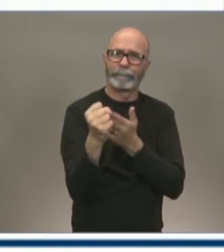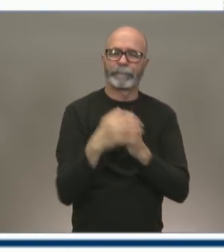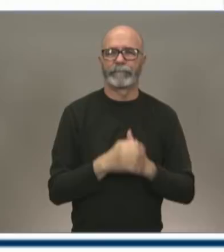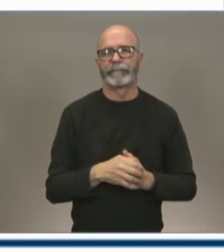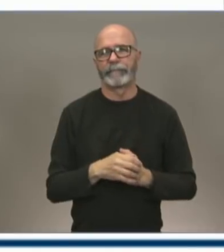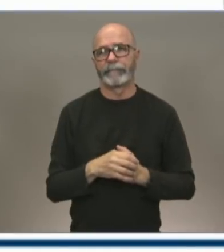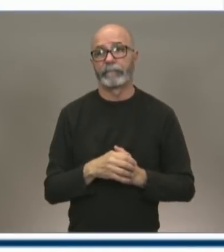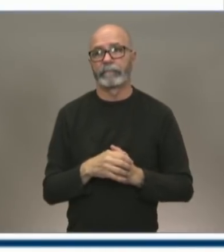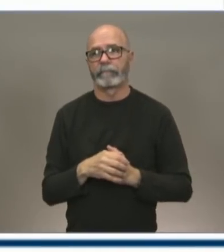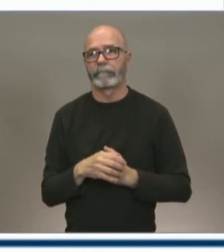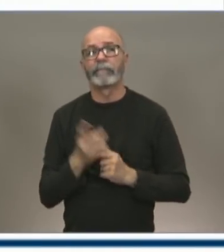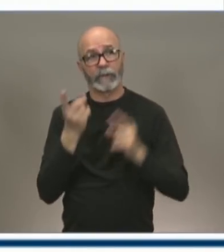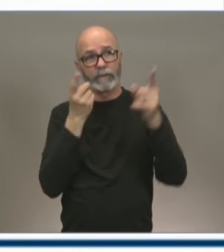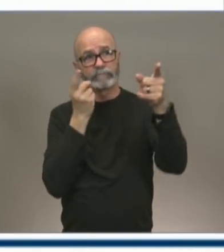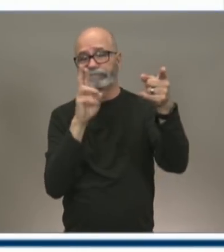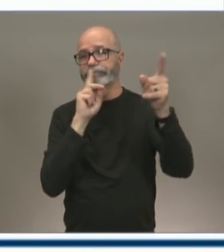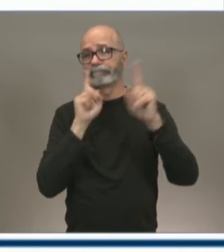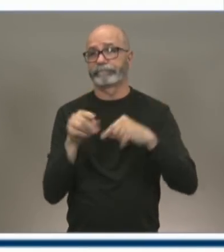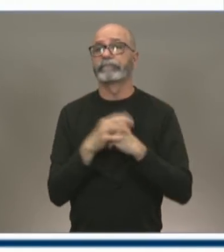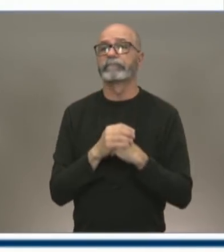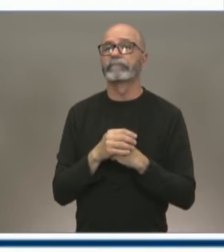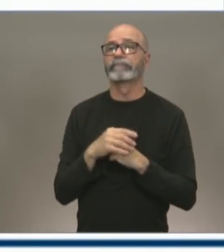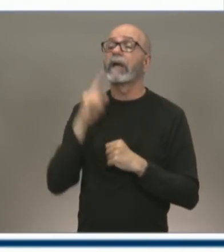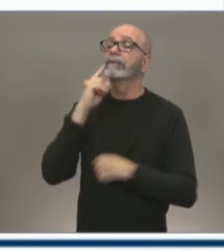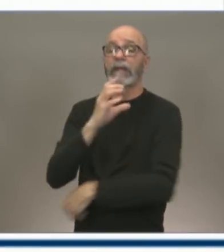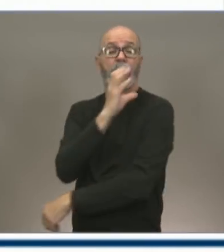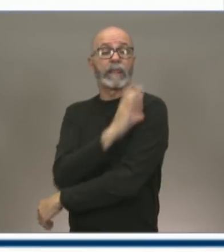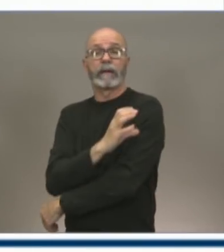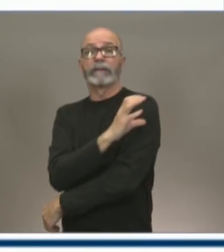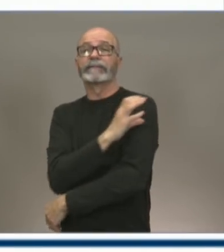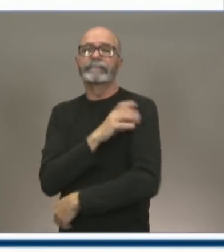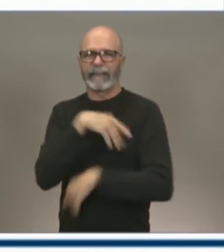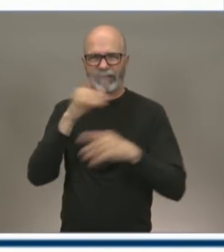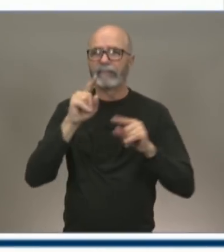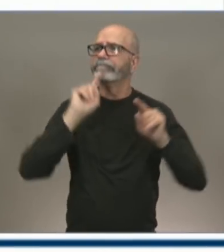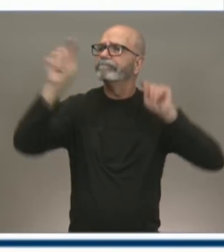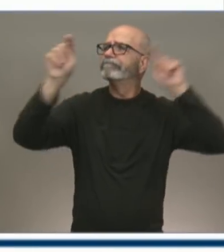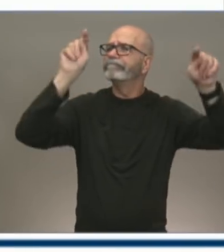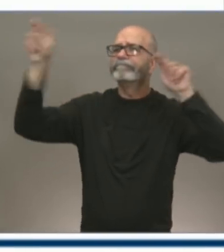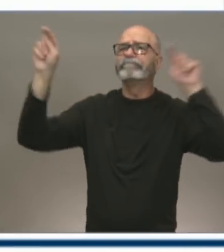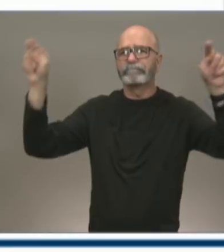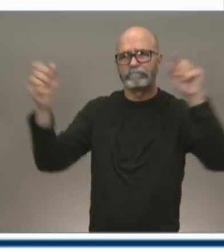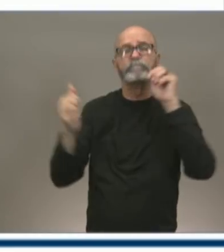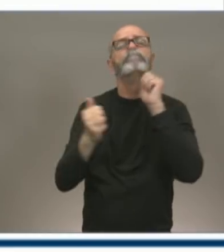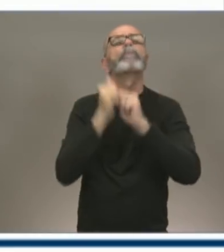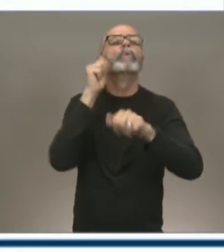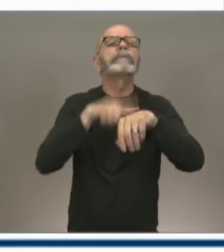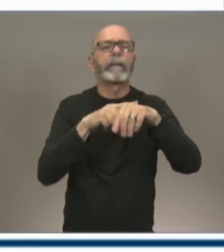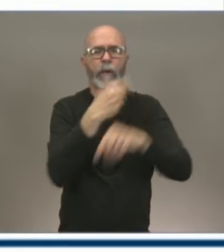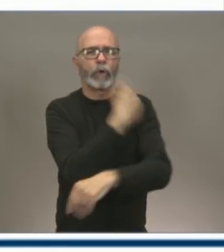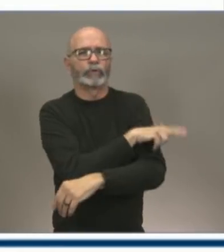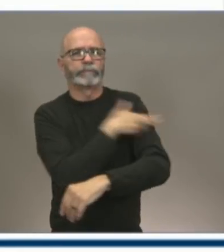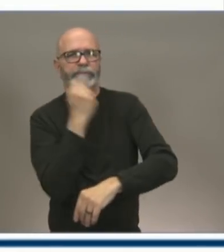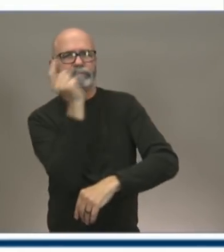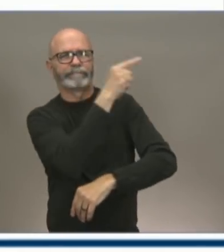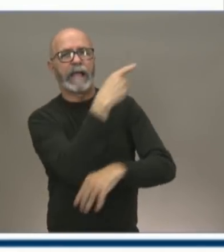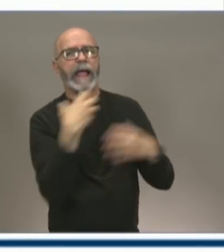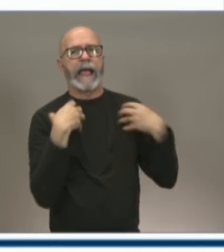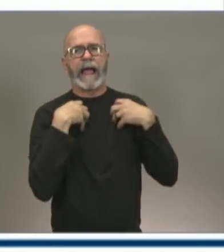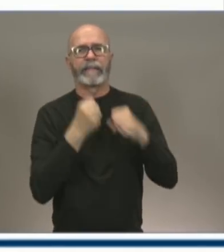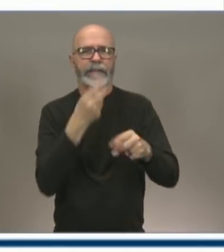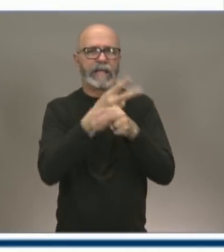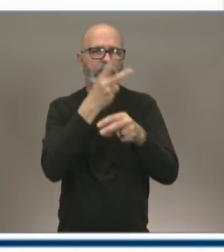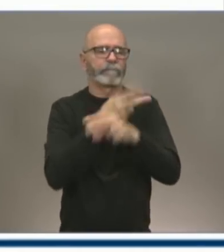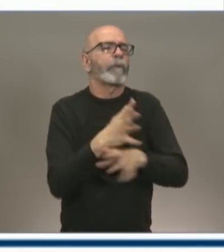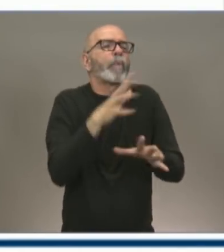on, as we're still focused on in our hospital-based clinics, it's mostly hospital-based healthcare workers. We work very closely with Nova Scotia